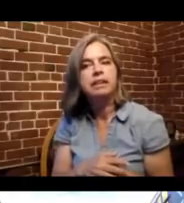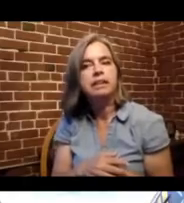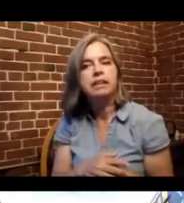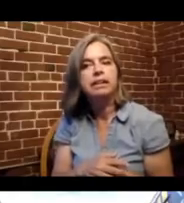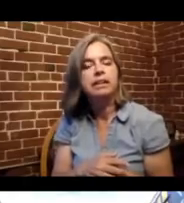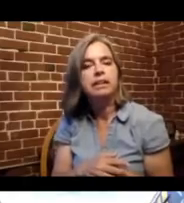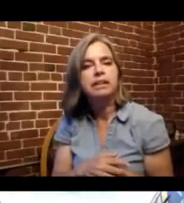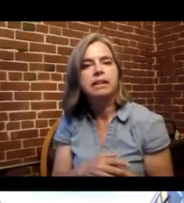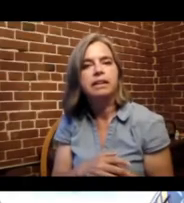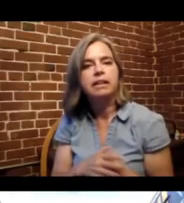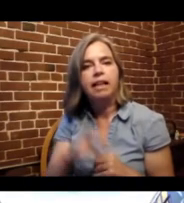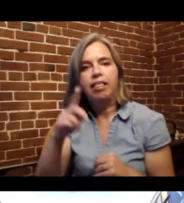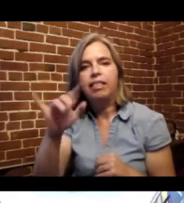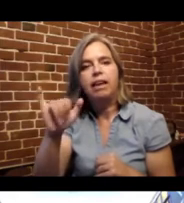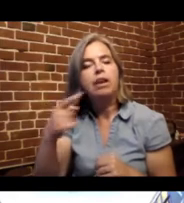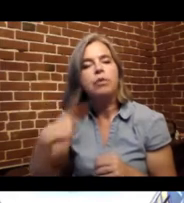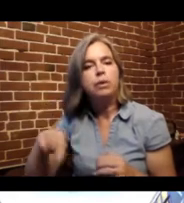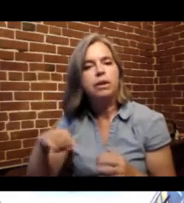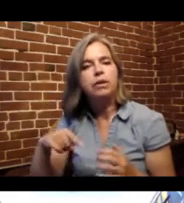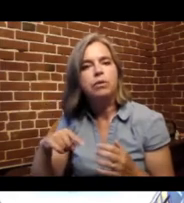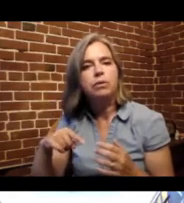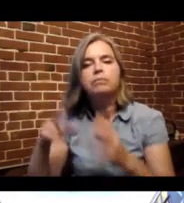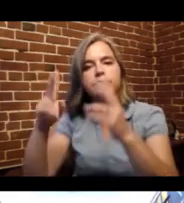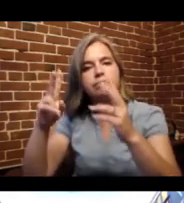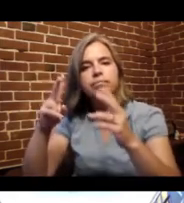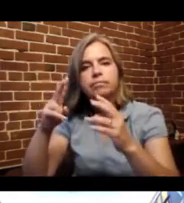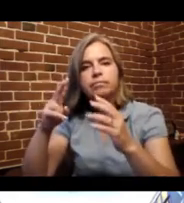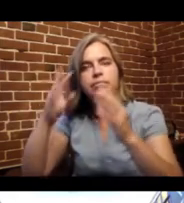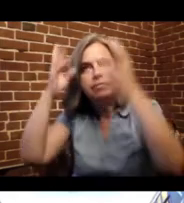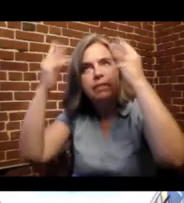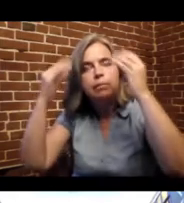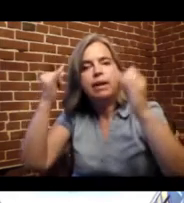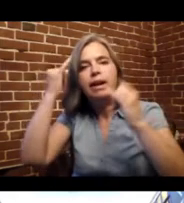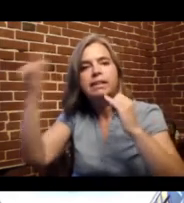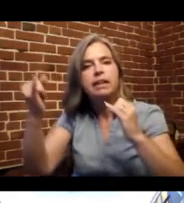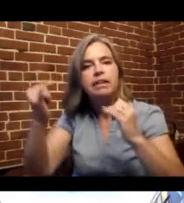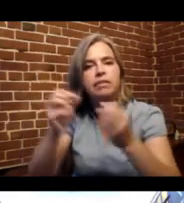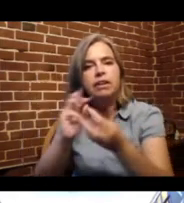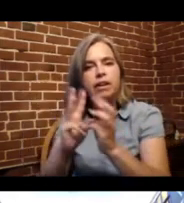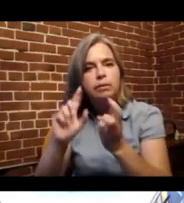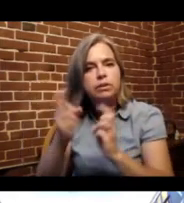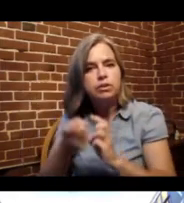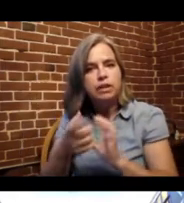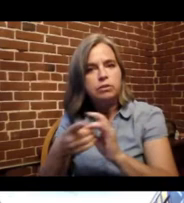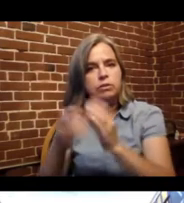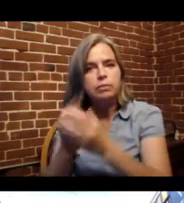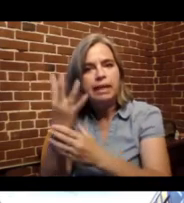we're very much exploring the idea of climate change in plant life and on